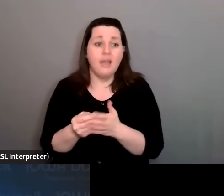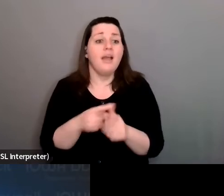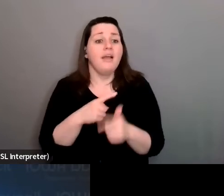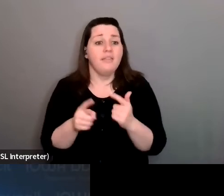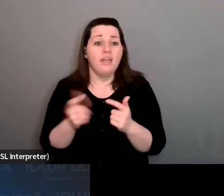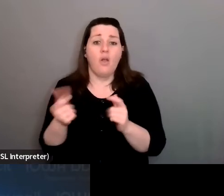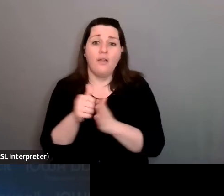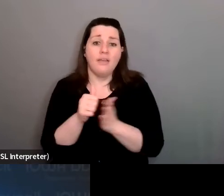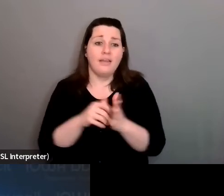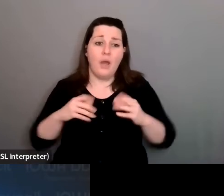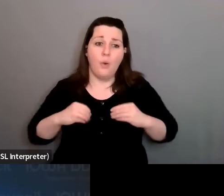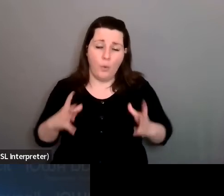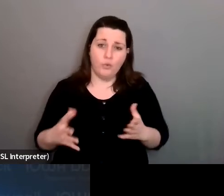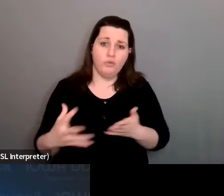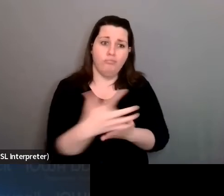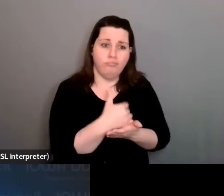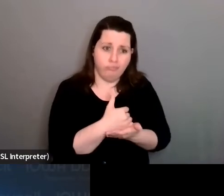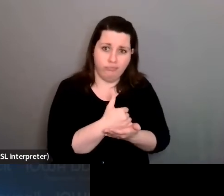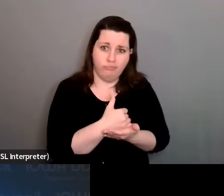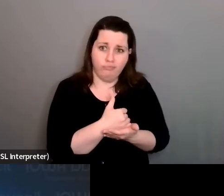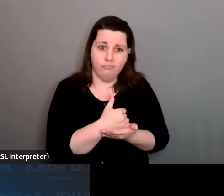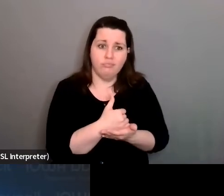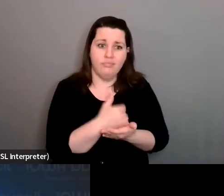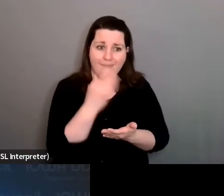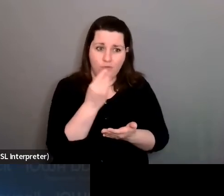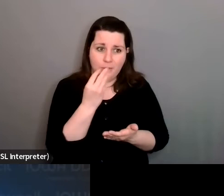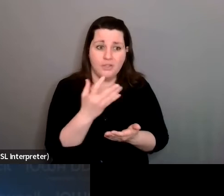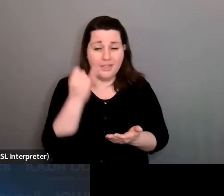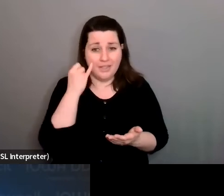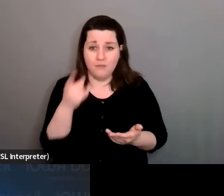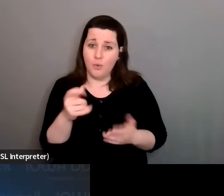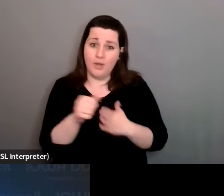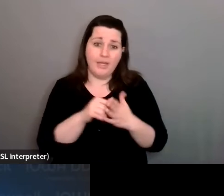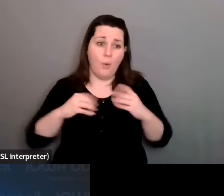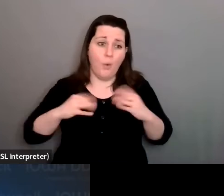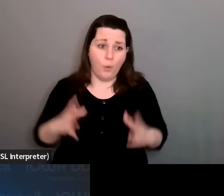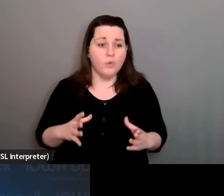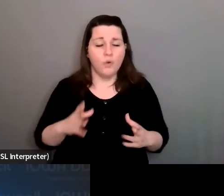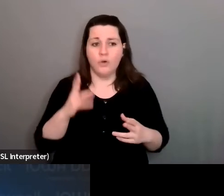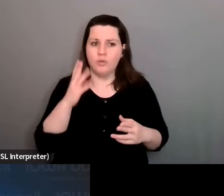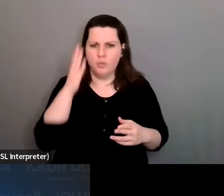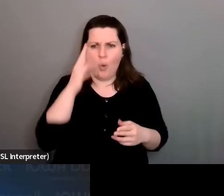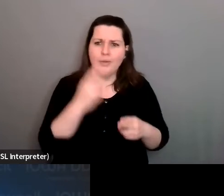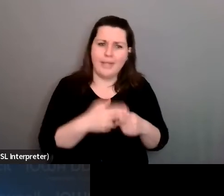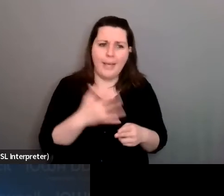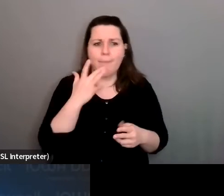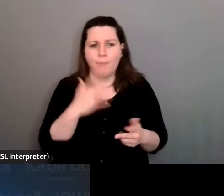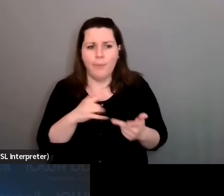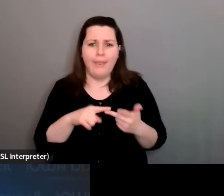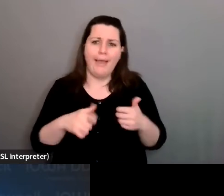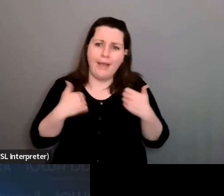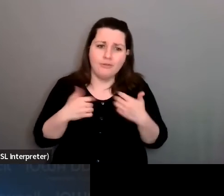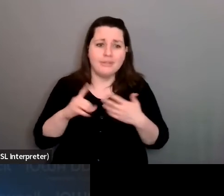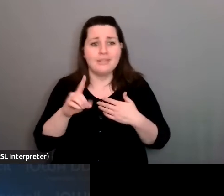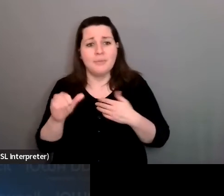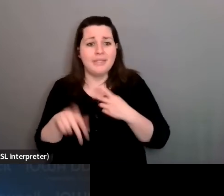account owner's information. So if you are the account owner, you likely know all this information: name, birth date, address, disability